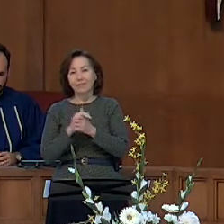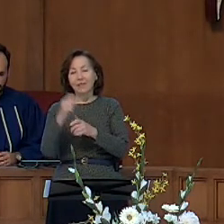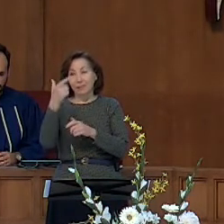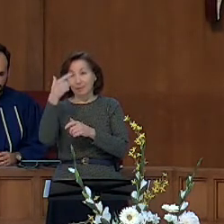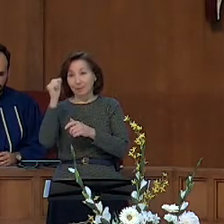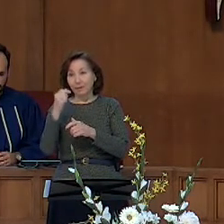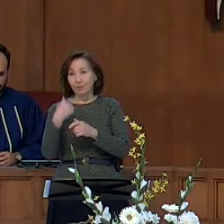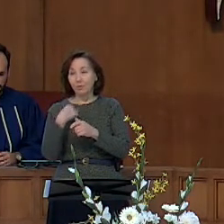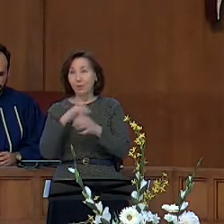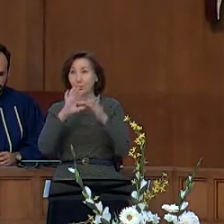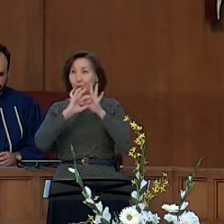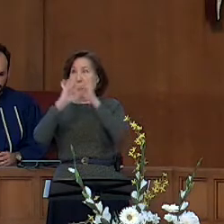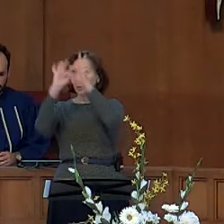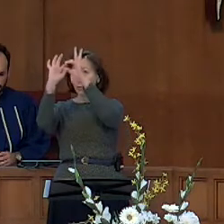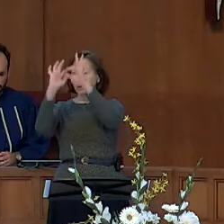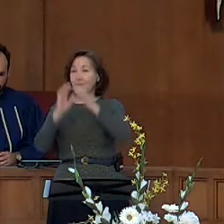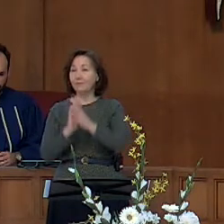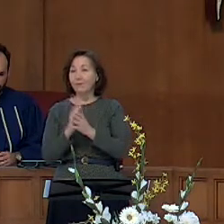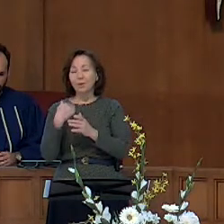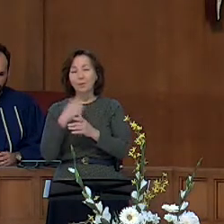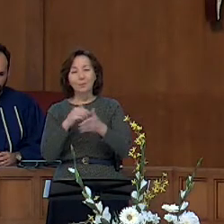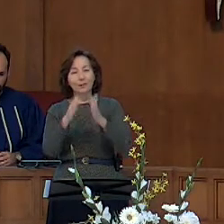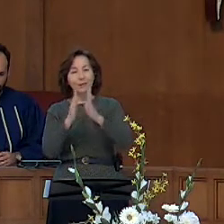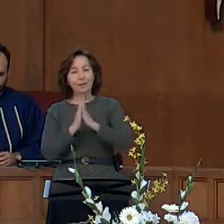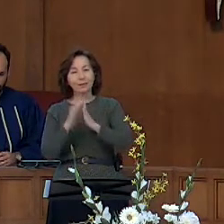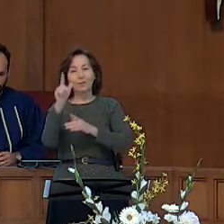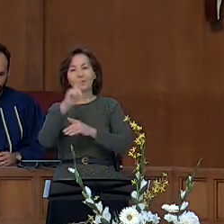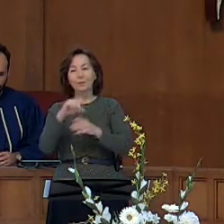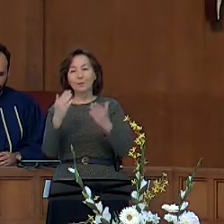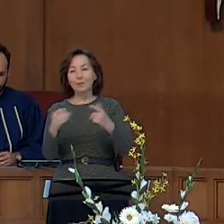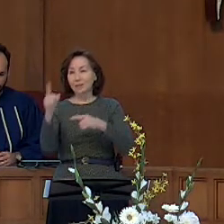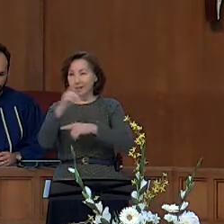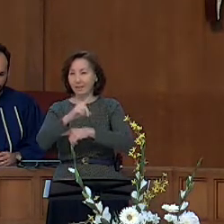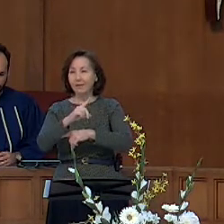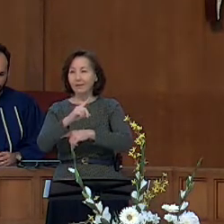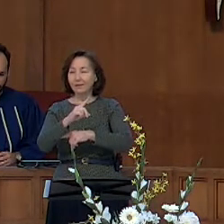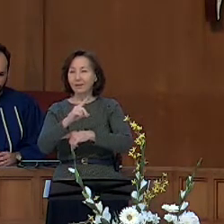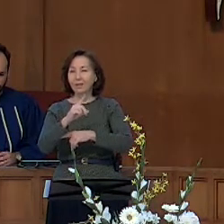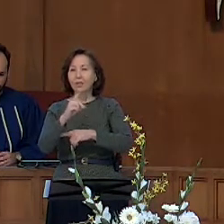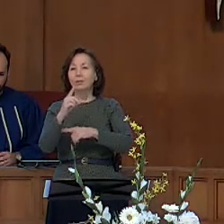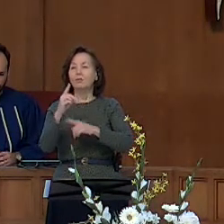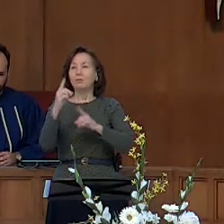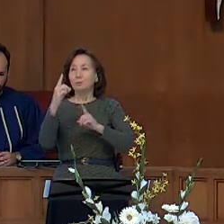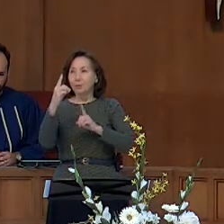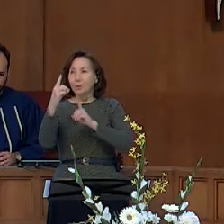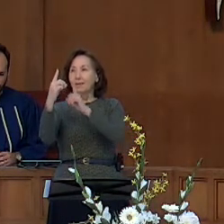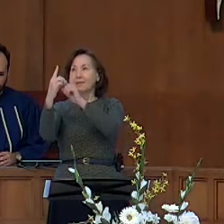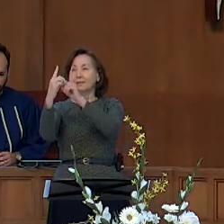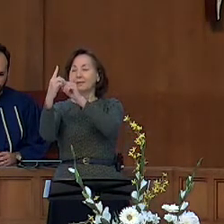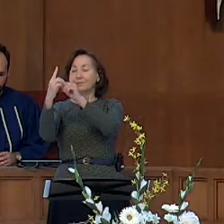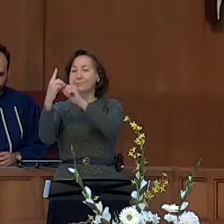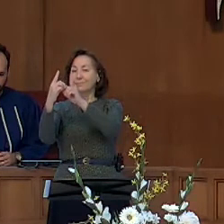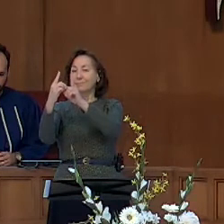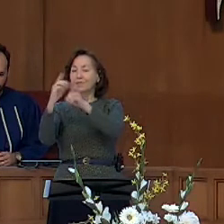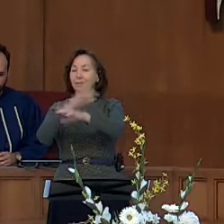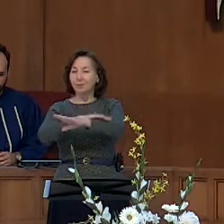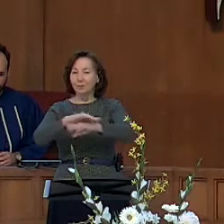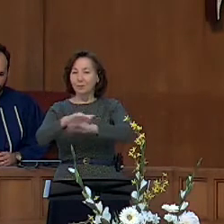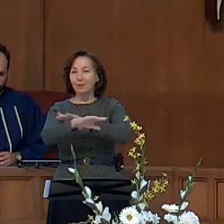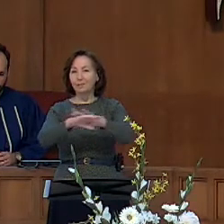are yours. And so we ask you, Lord, today to draw us nearer, to comfort